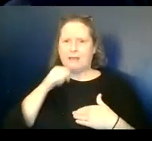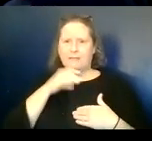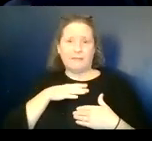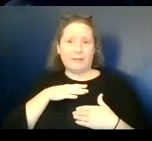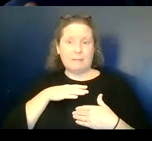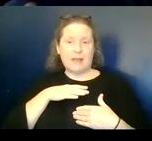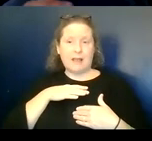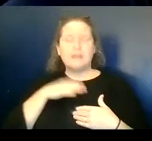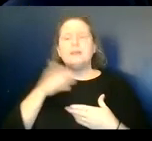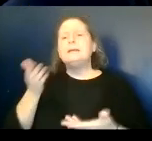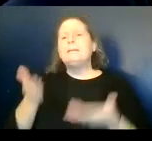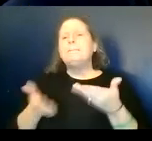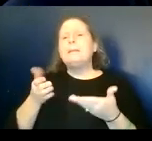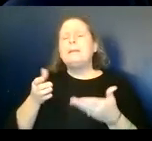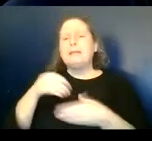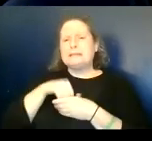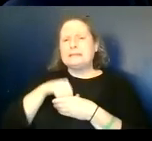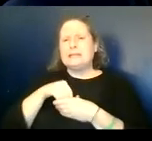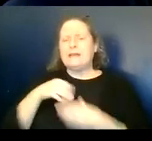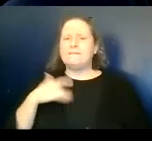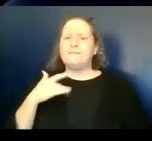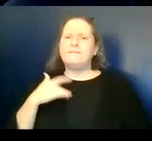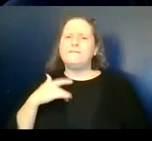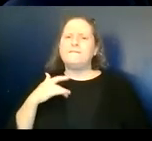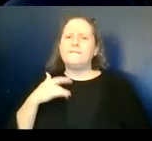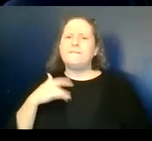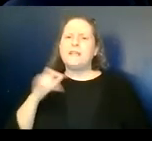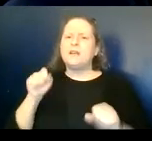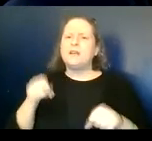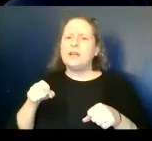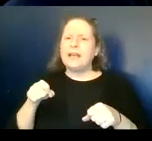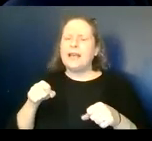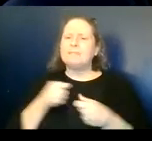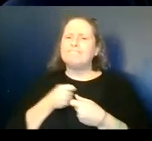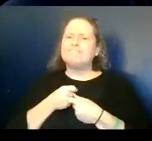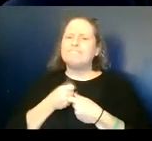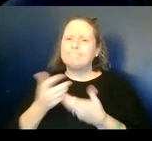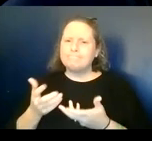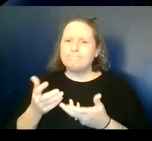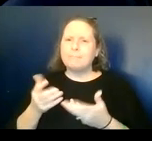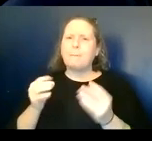feel that they could do more